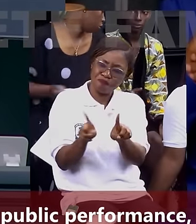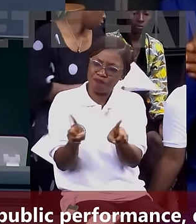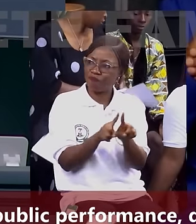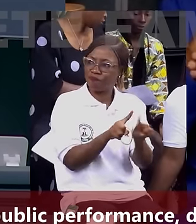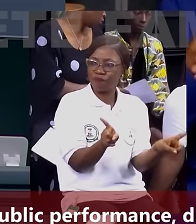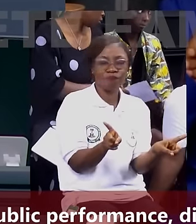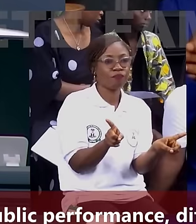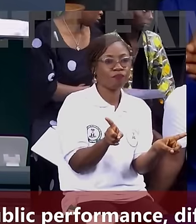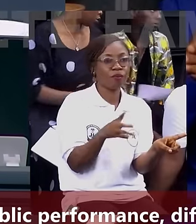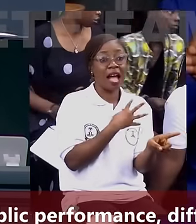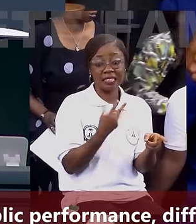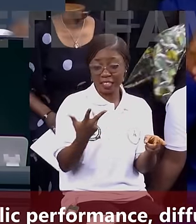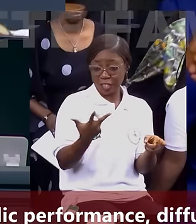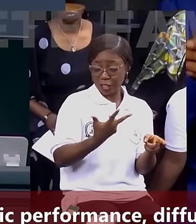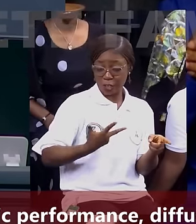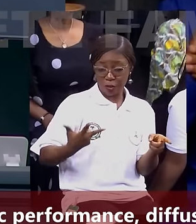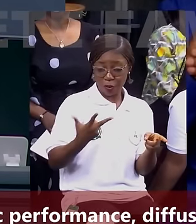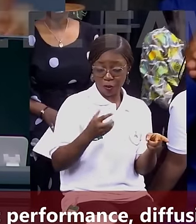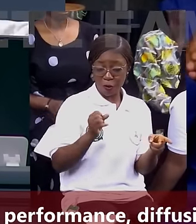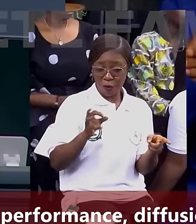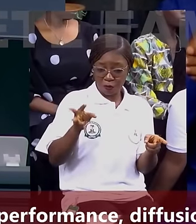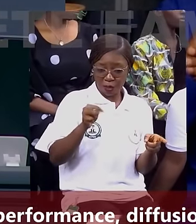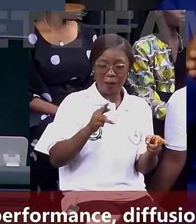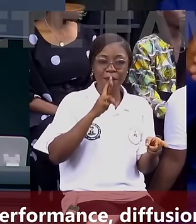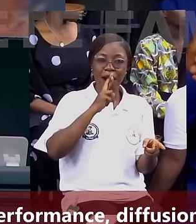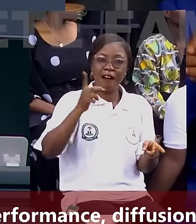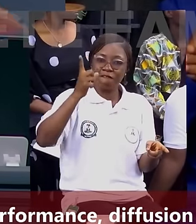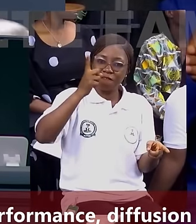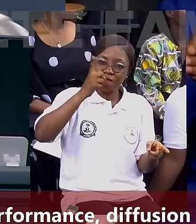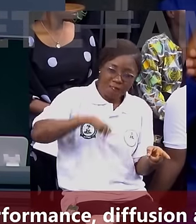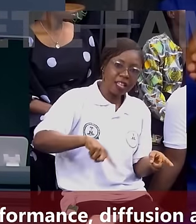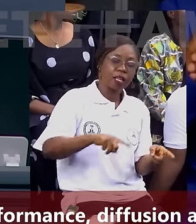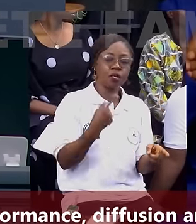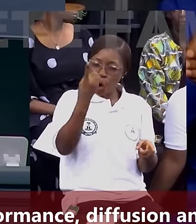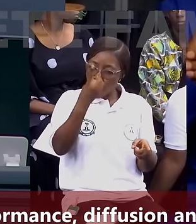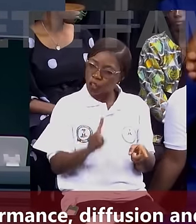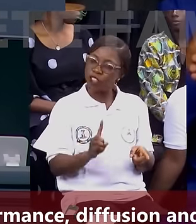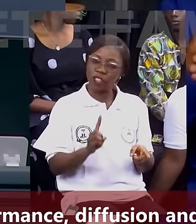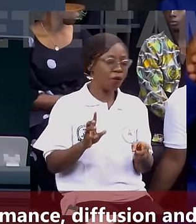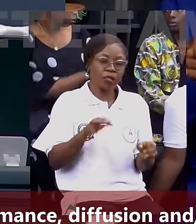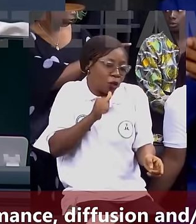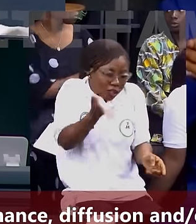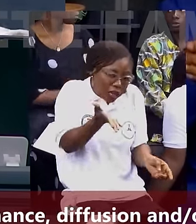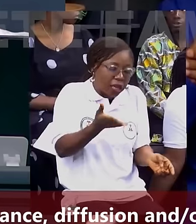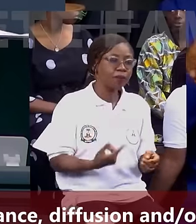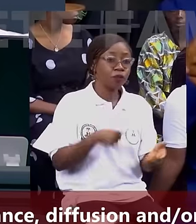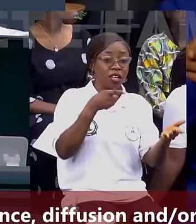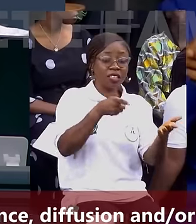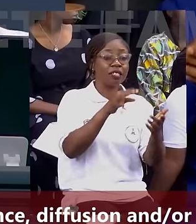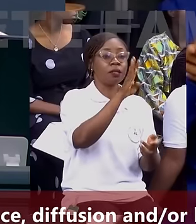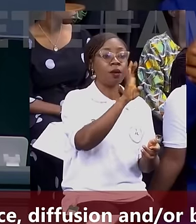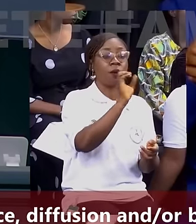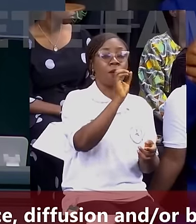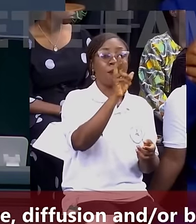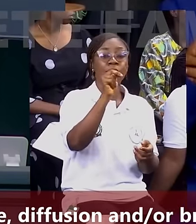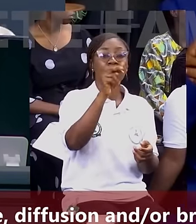Slight difference. And the 3, all of them, na fake. The original one, no day among them. This Bonvita,